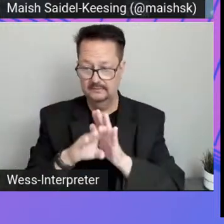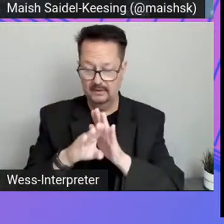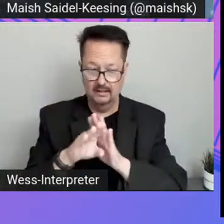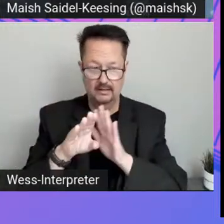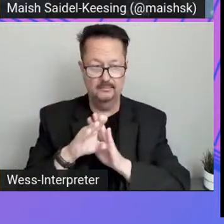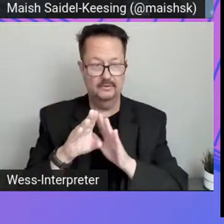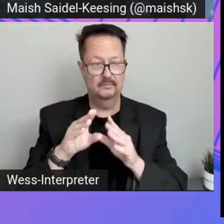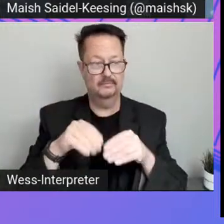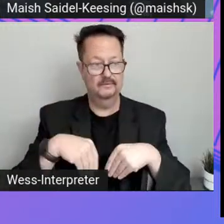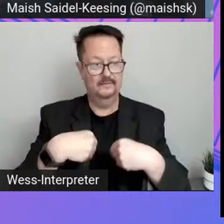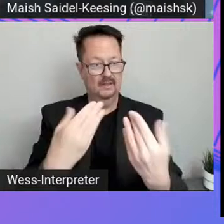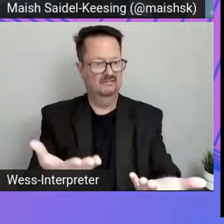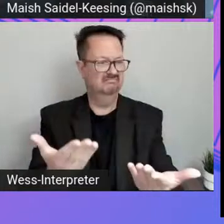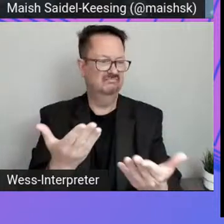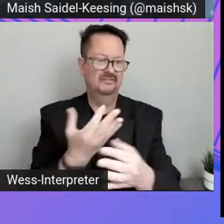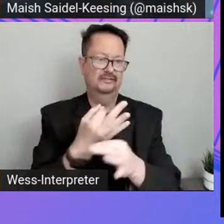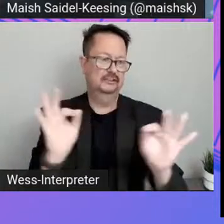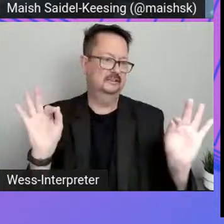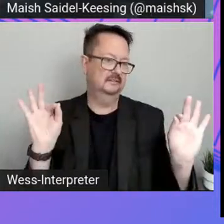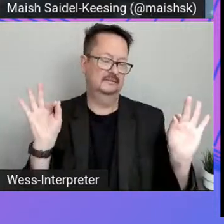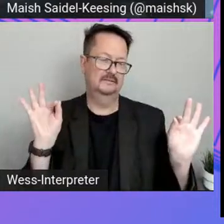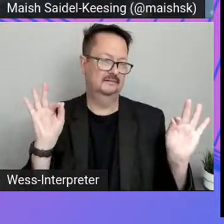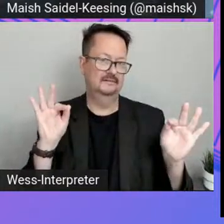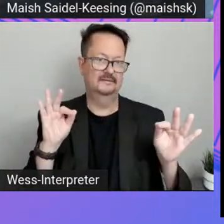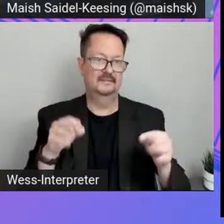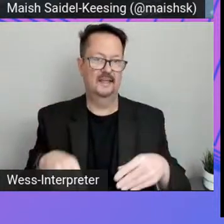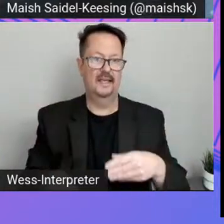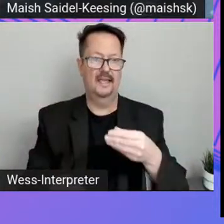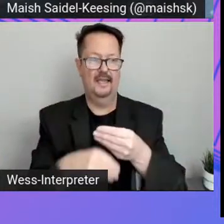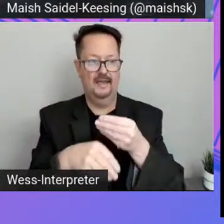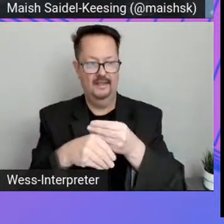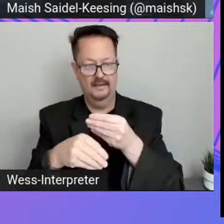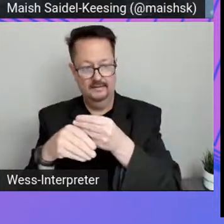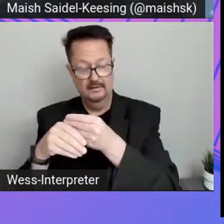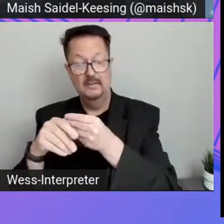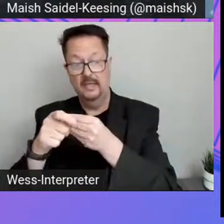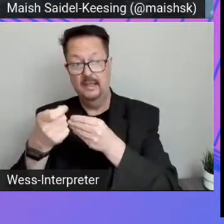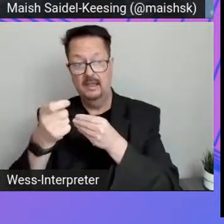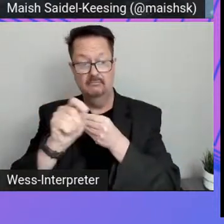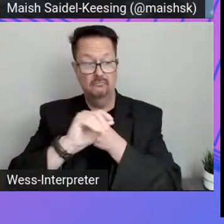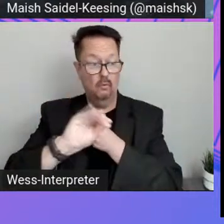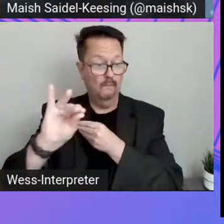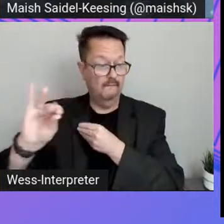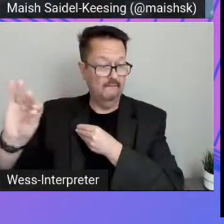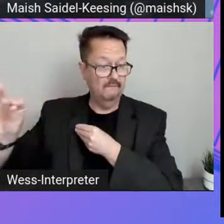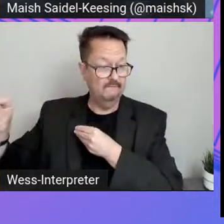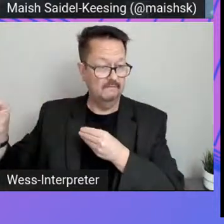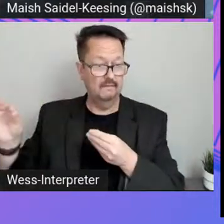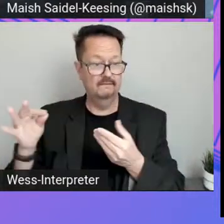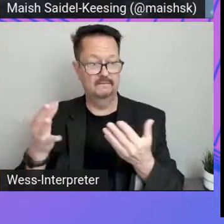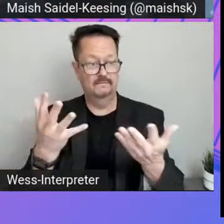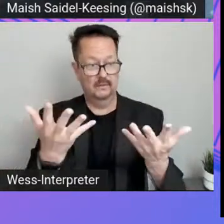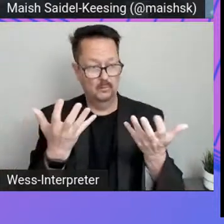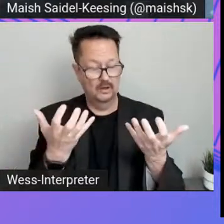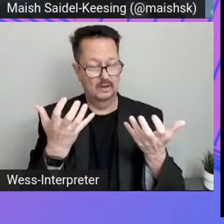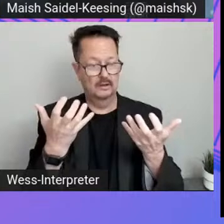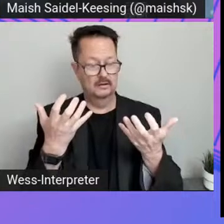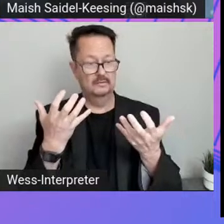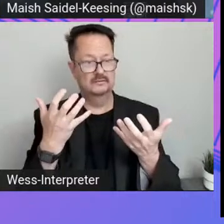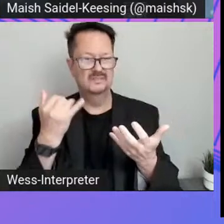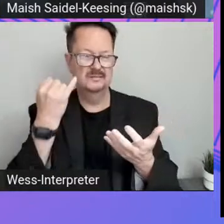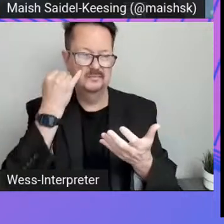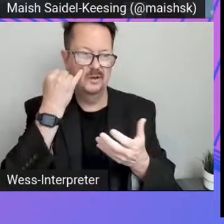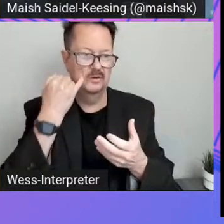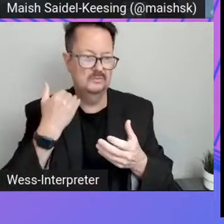pipeline, they get that for free. They get those gates added. Now they can go in and turn them off if they'd like. If If they're like, hey, we've got